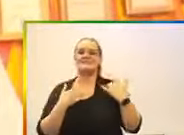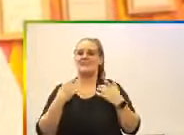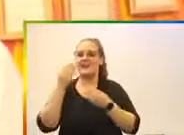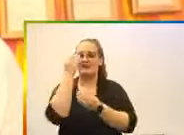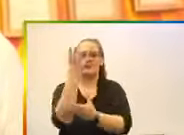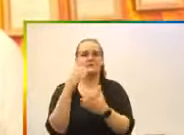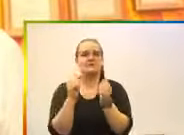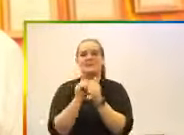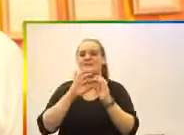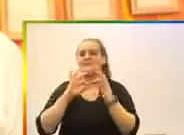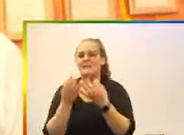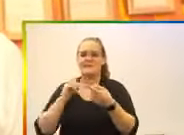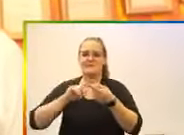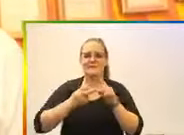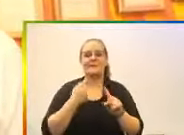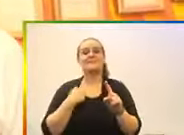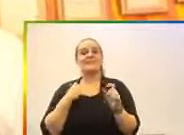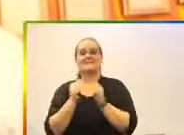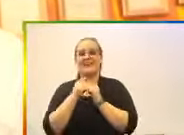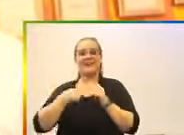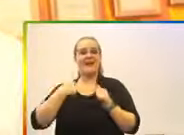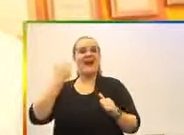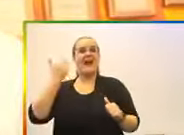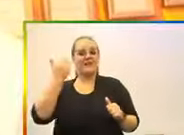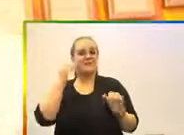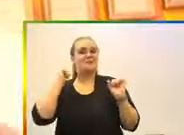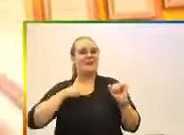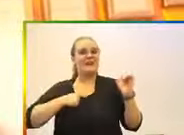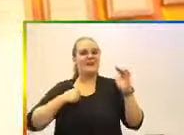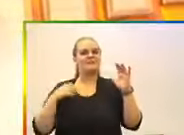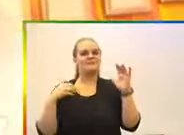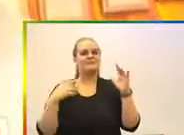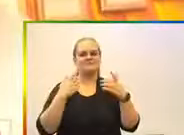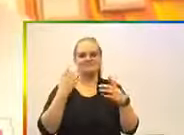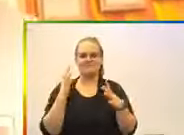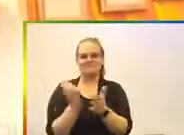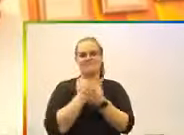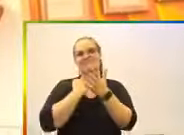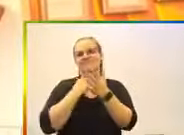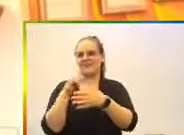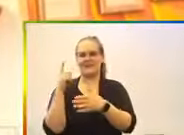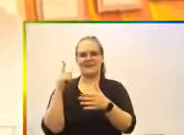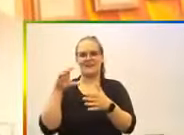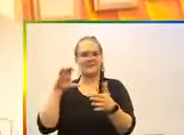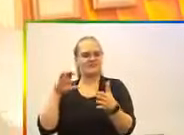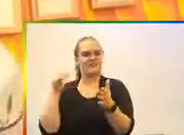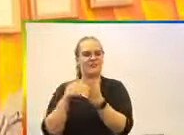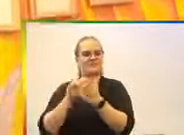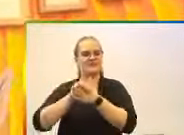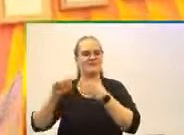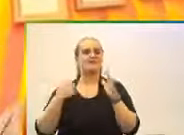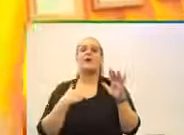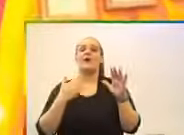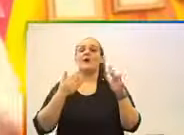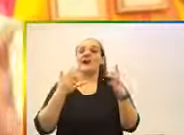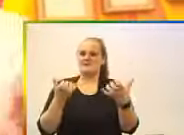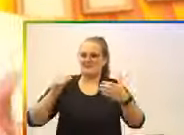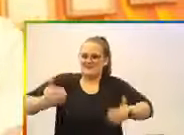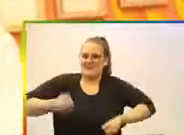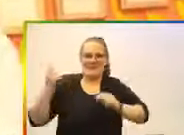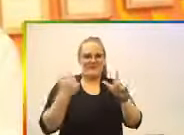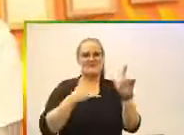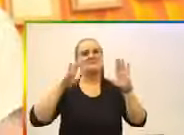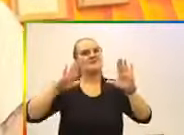together I know we can make that goal. So I would like to invite all of the amazing people here tonight back out. You